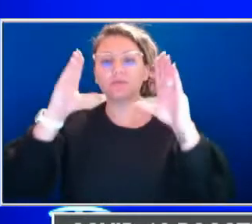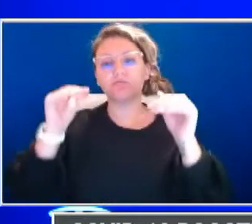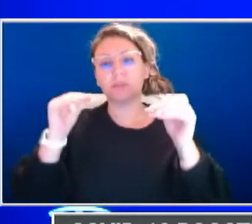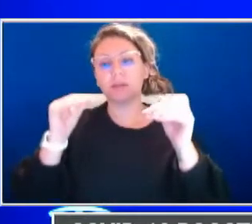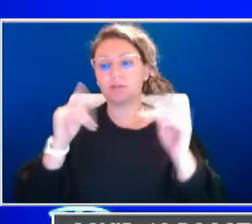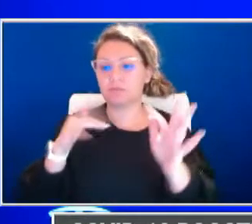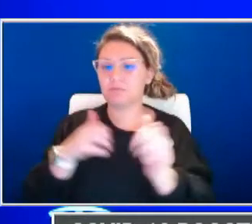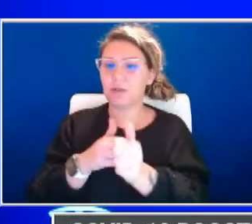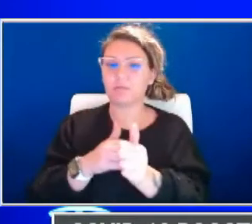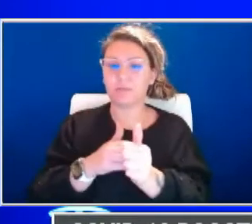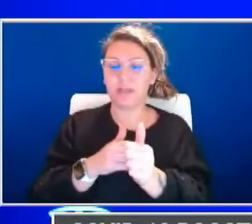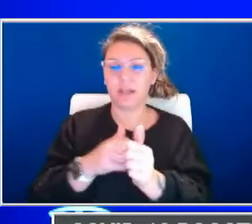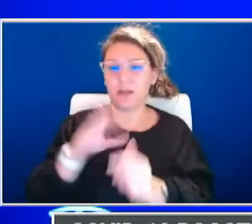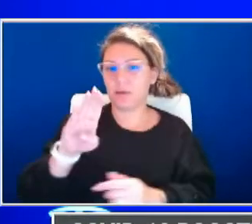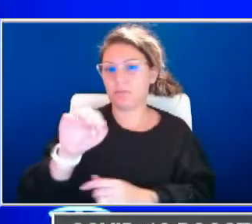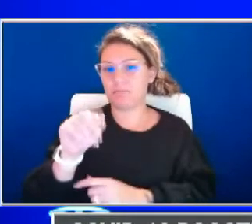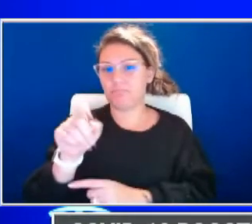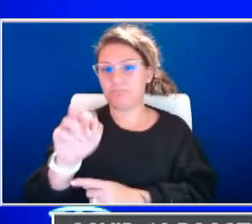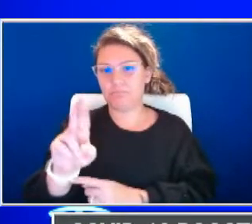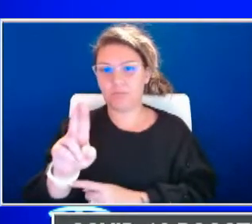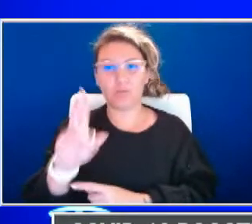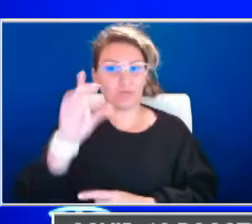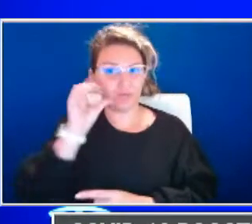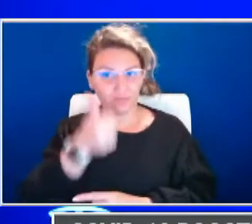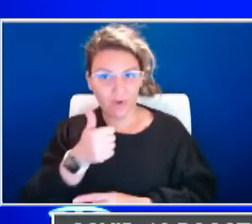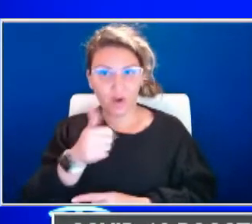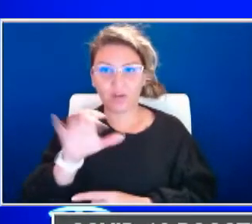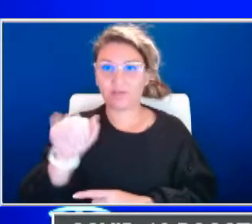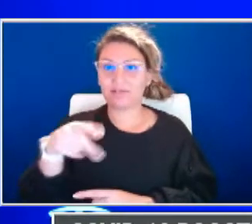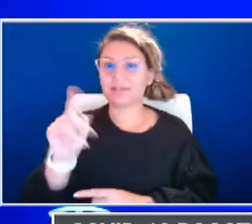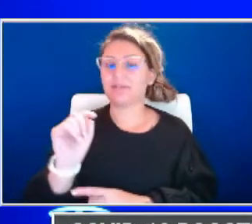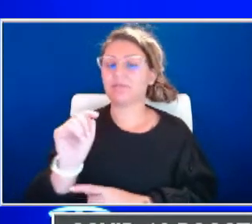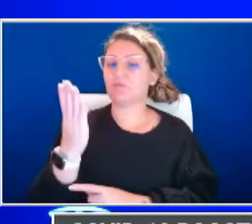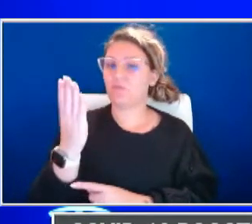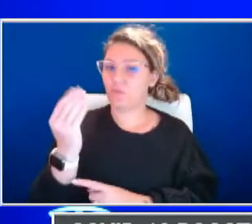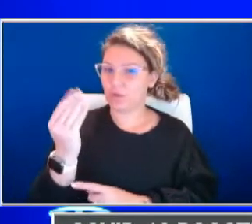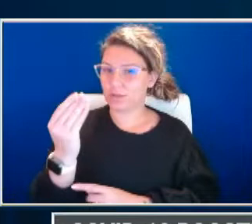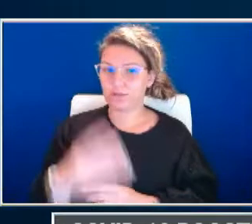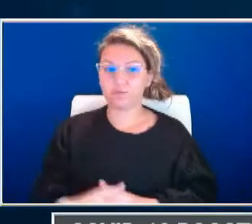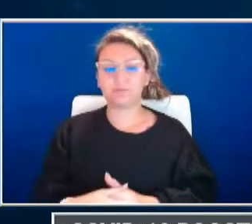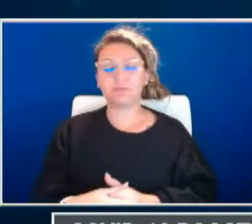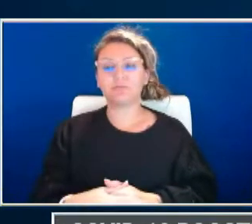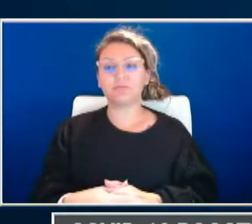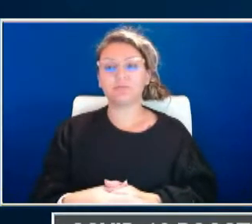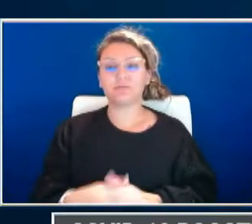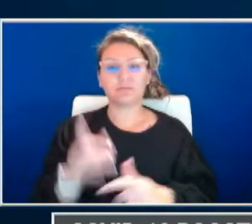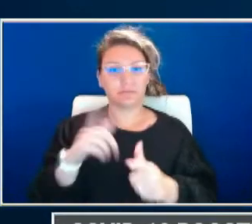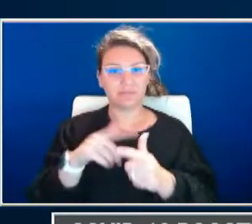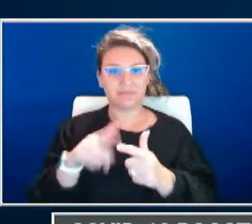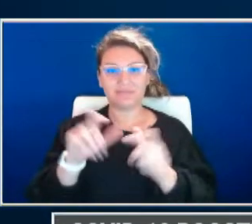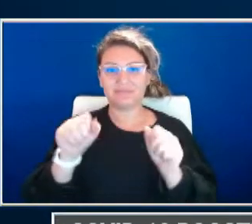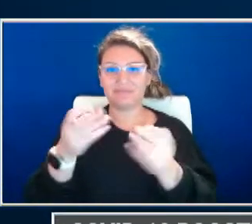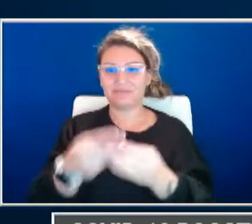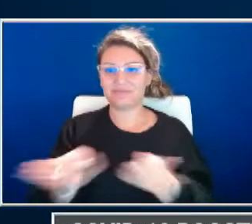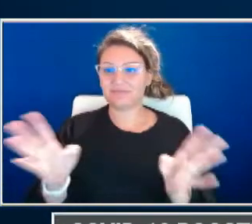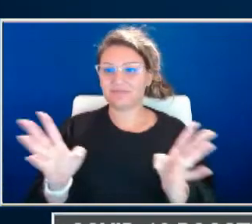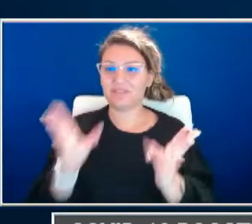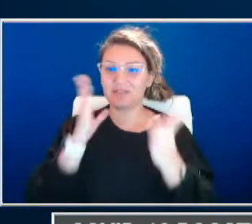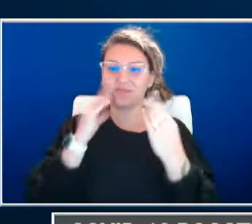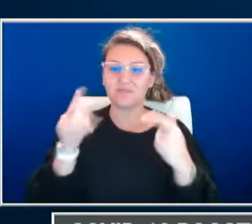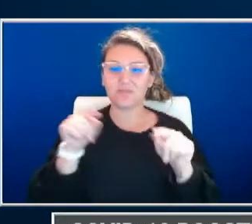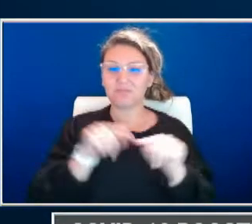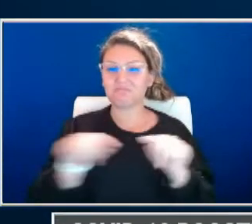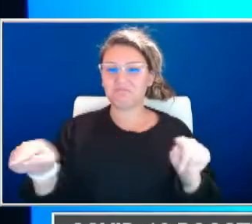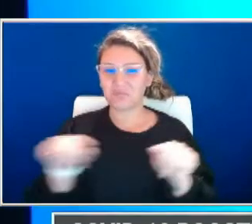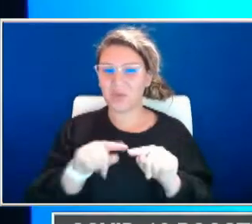to be in tomorrow, September 14th. At that point, we'll be able to be given those. And there's some information there below on your screen. Doc Hawk, thanks